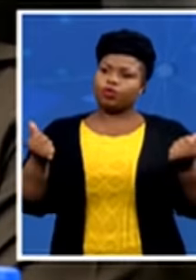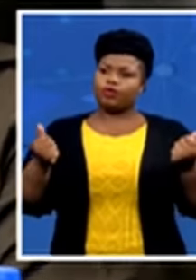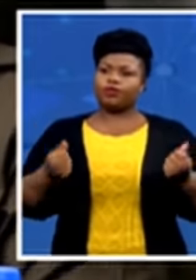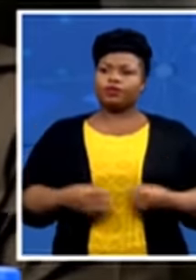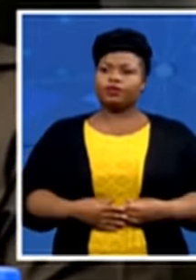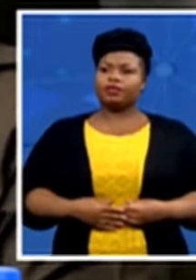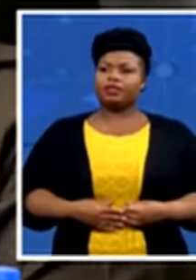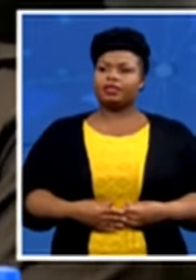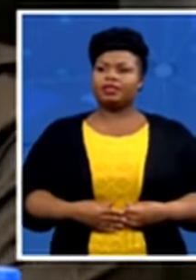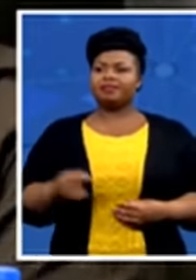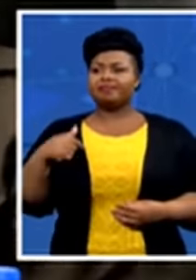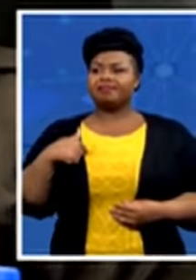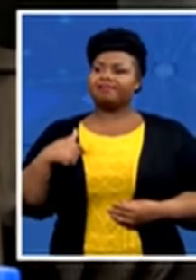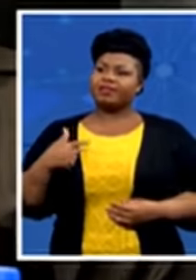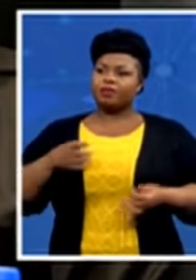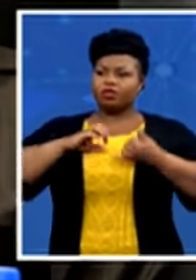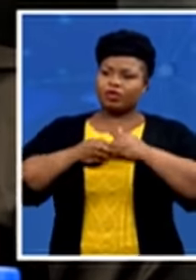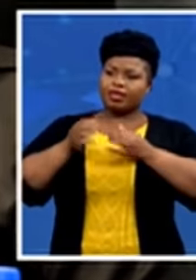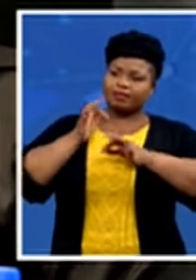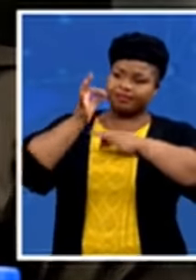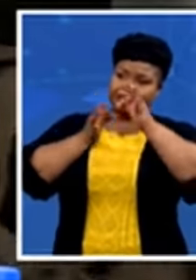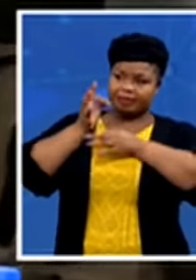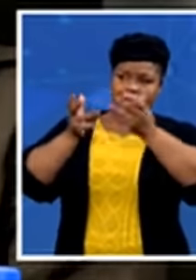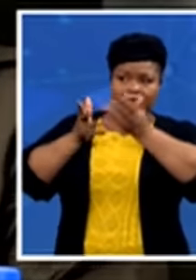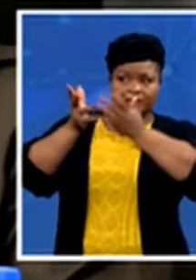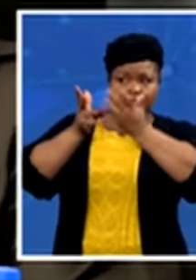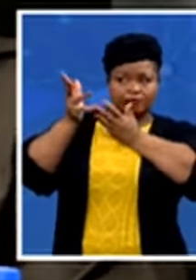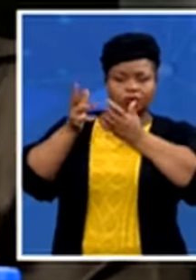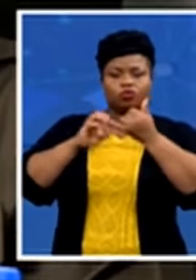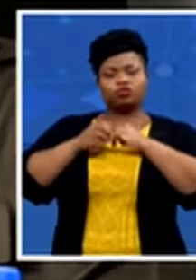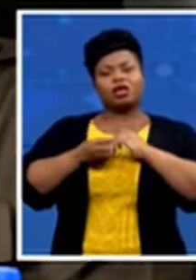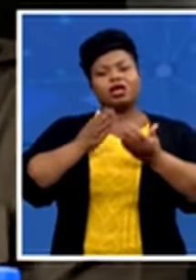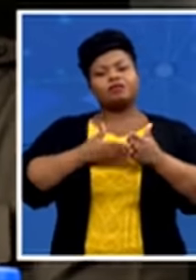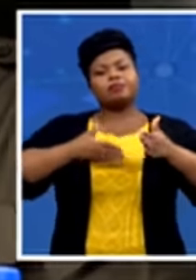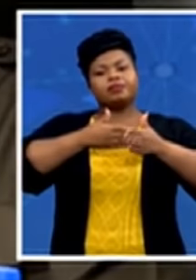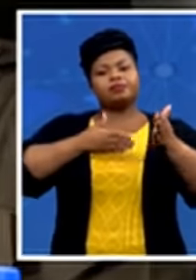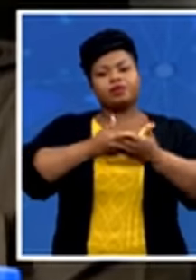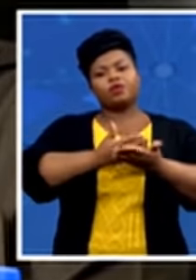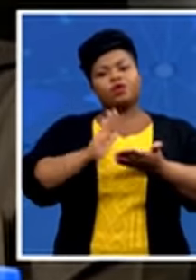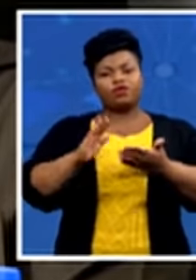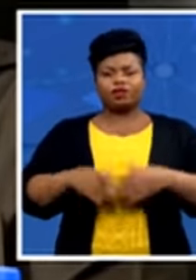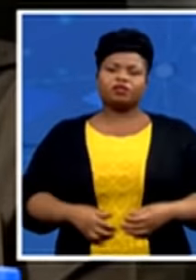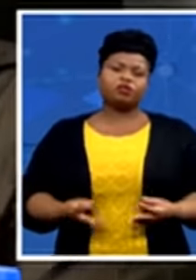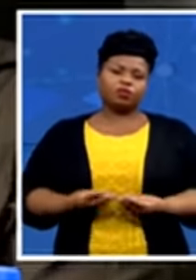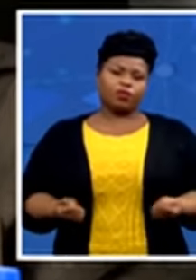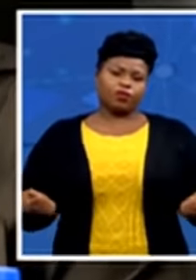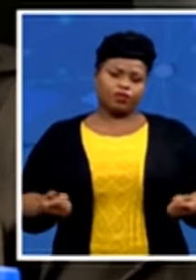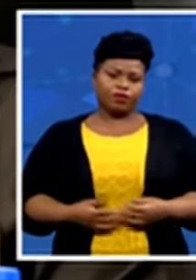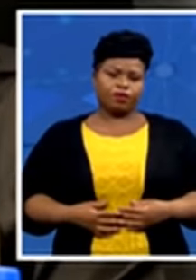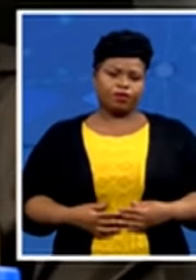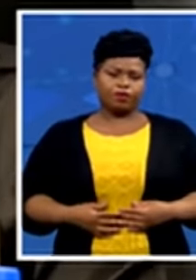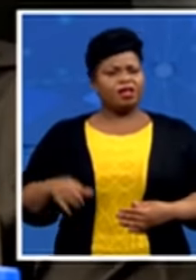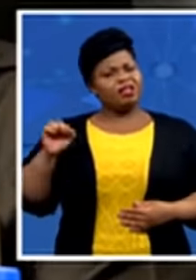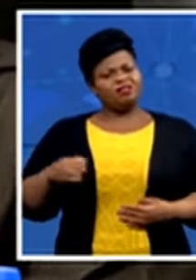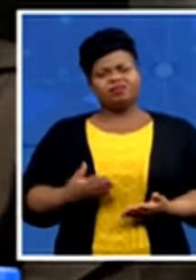them to ensure that we move these things in a particular way. Some of them have been there, you know, they've not been